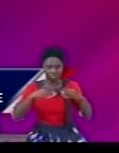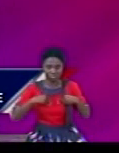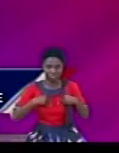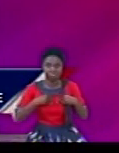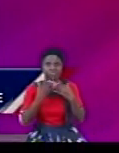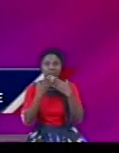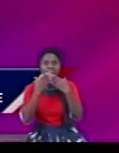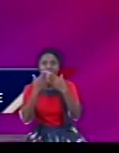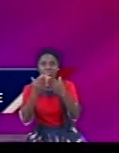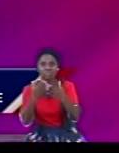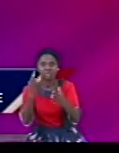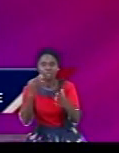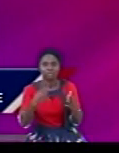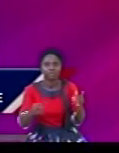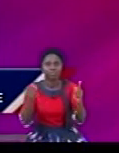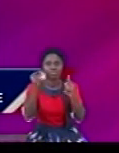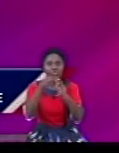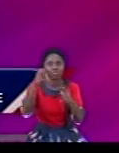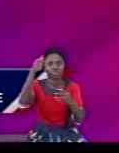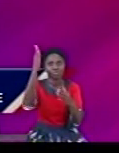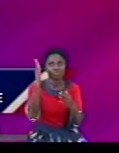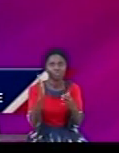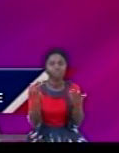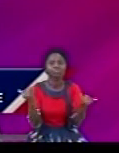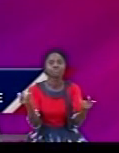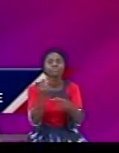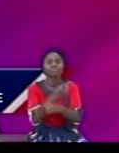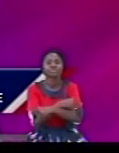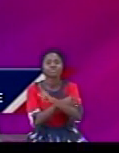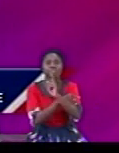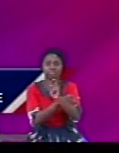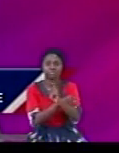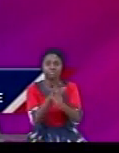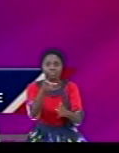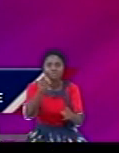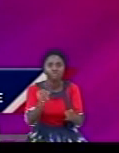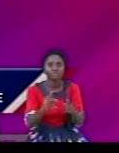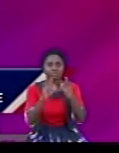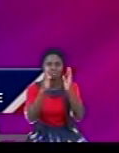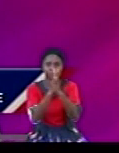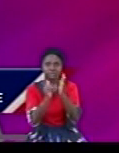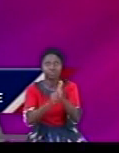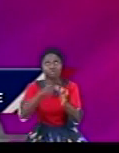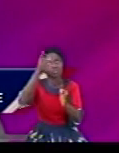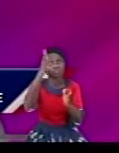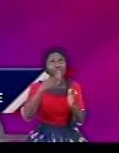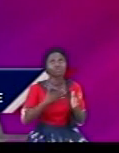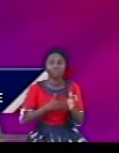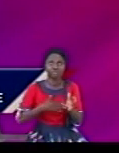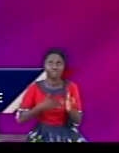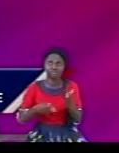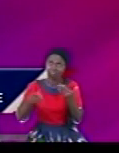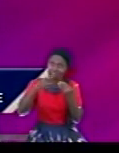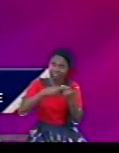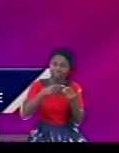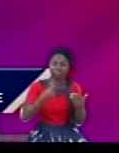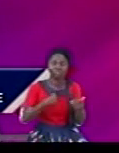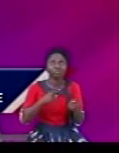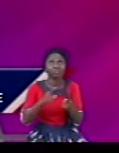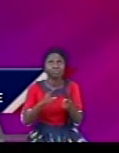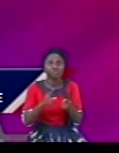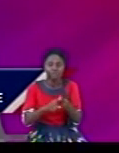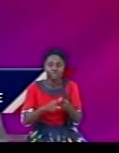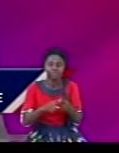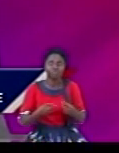to where you first met me. How serious I was to the word of God. That word that brought them to